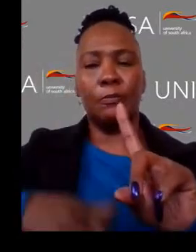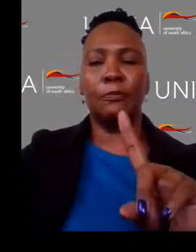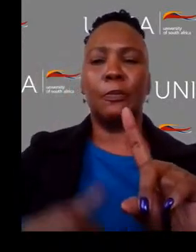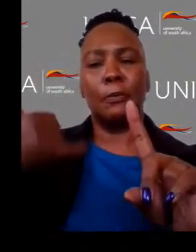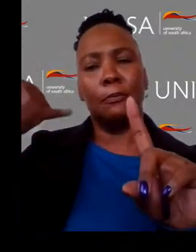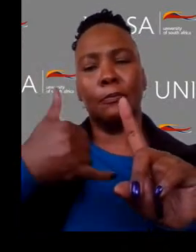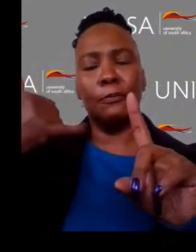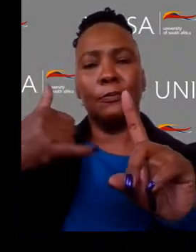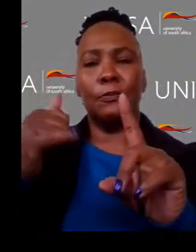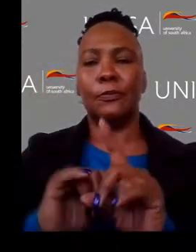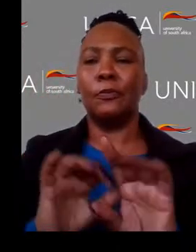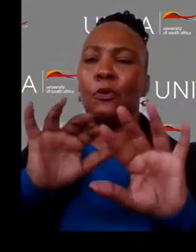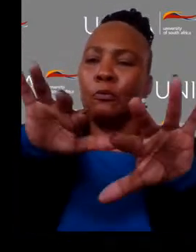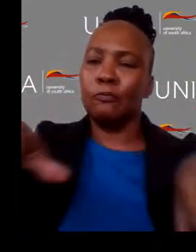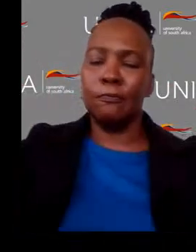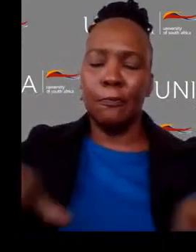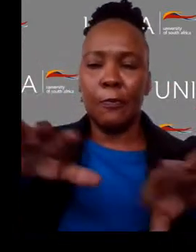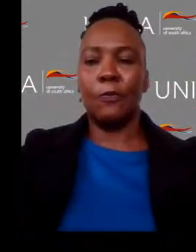diving in a swimming pool.